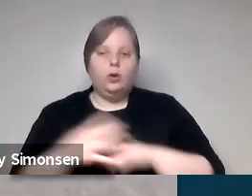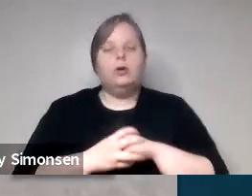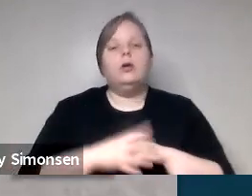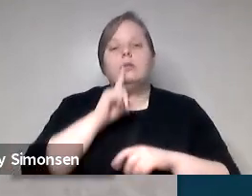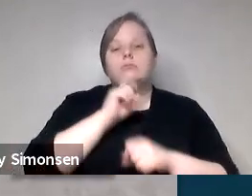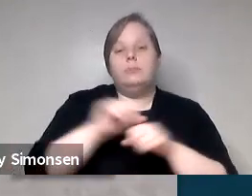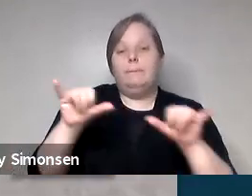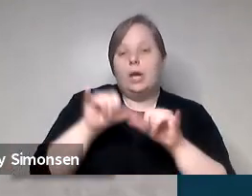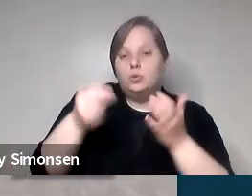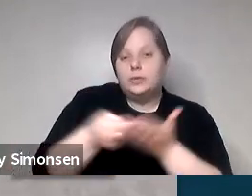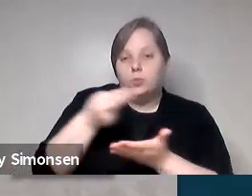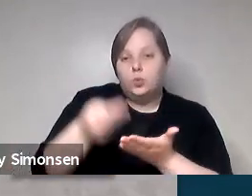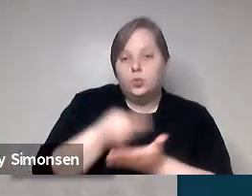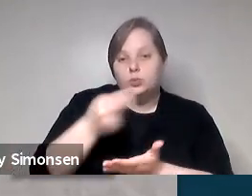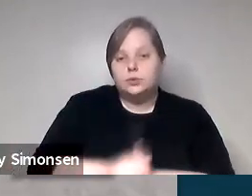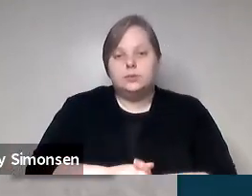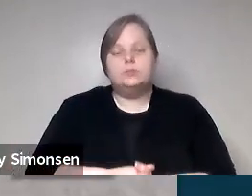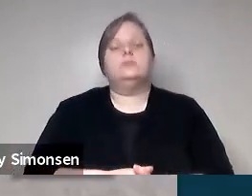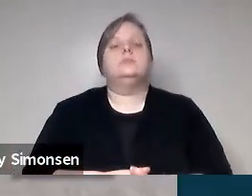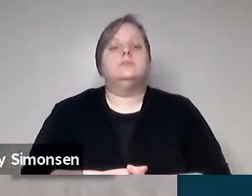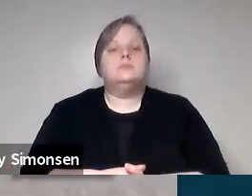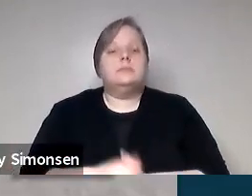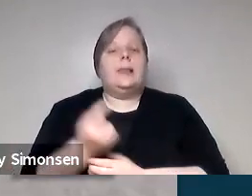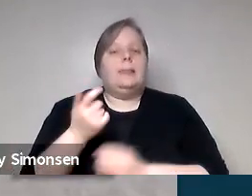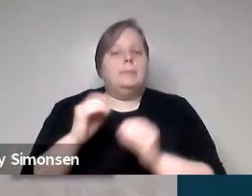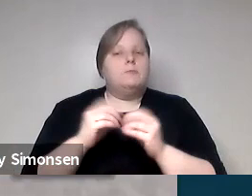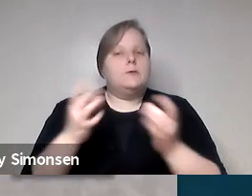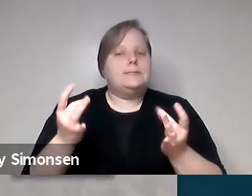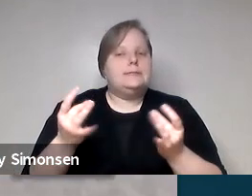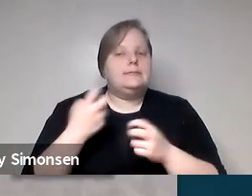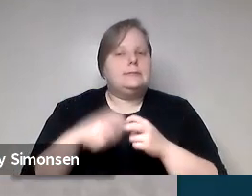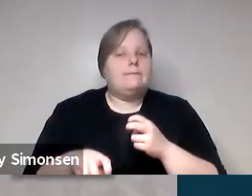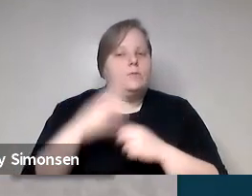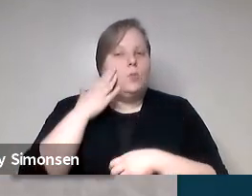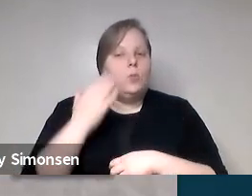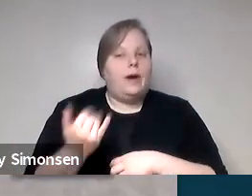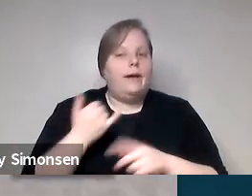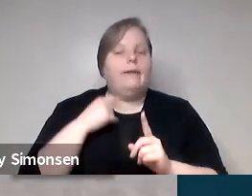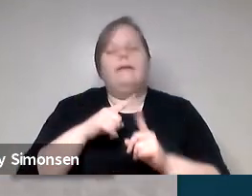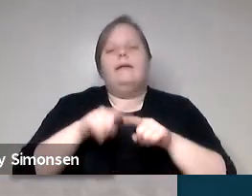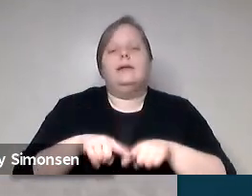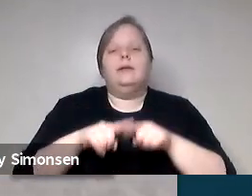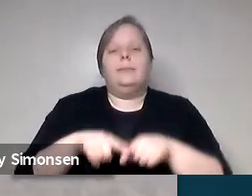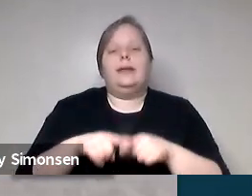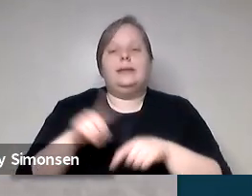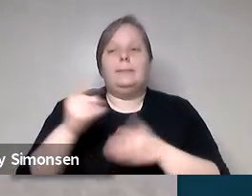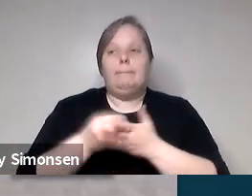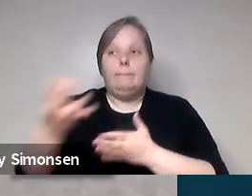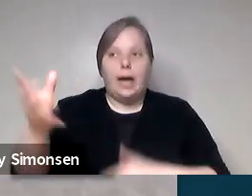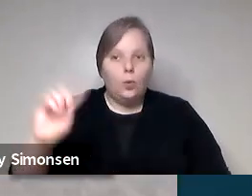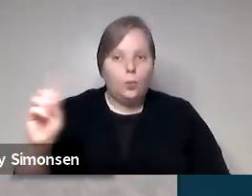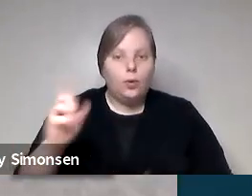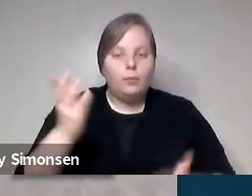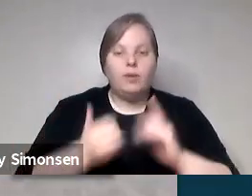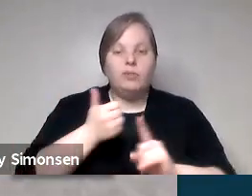Measuring spoons. They're a little bit trickier because depending on where you buy them, you might